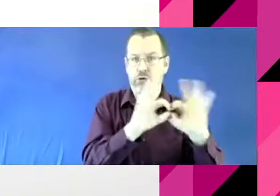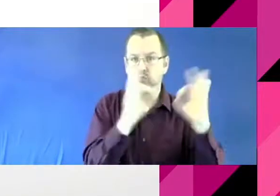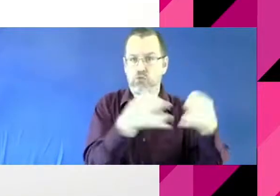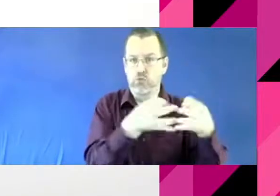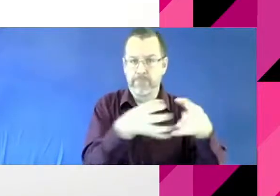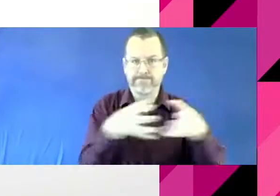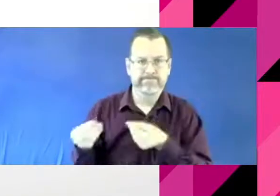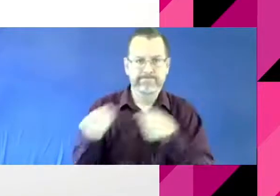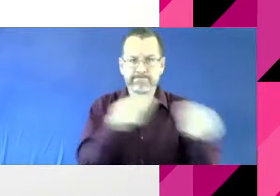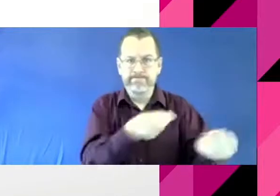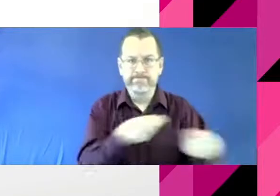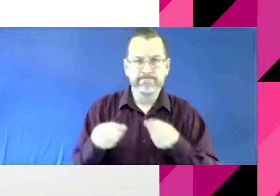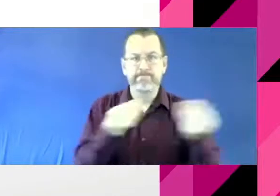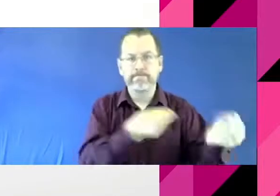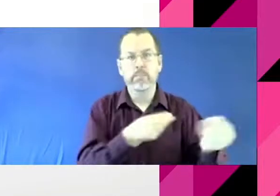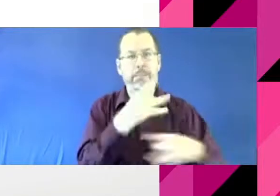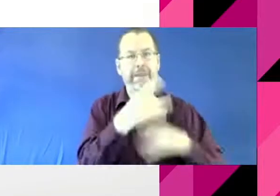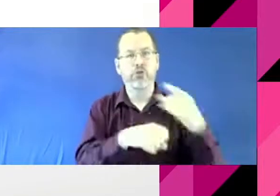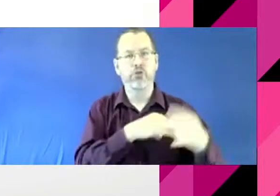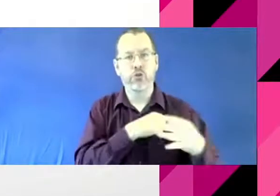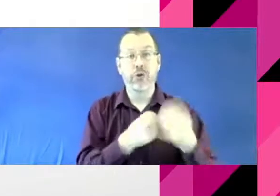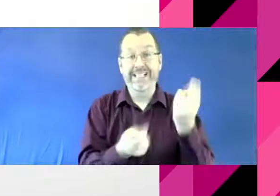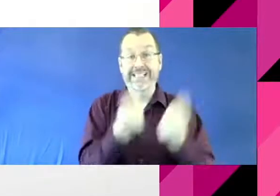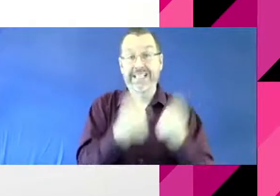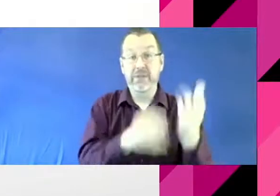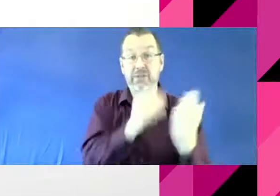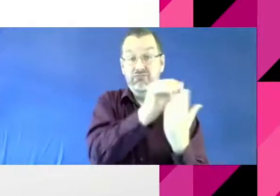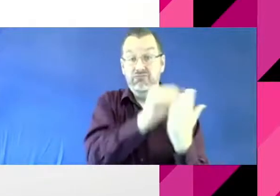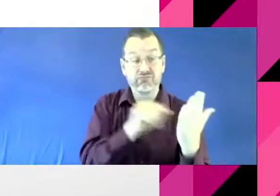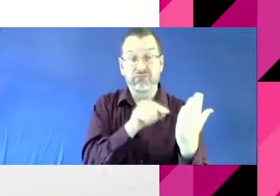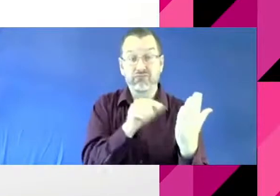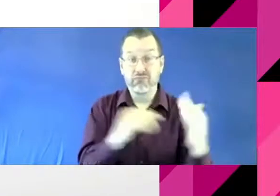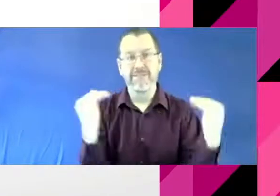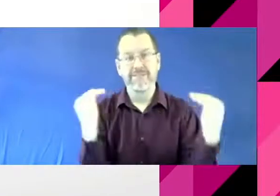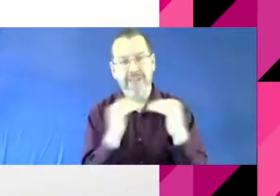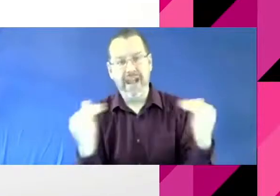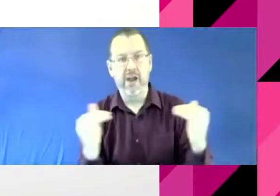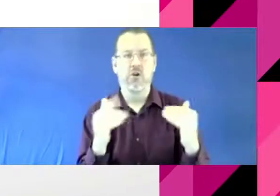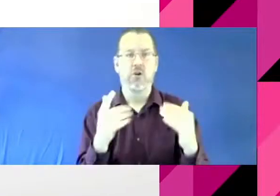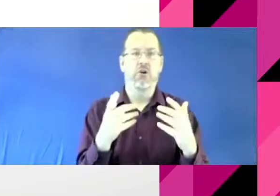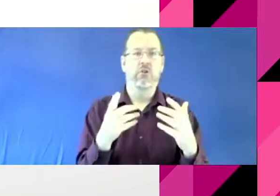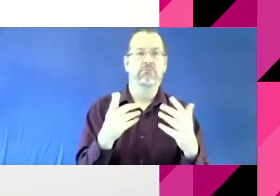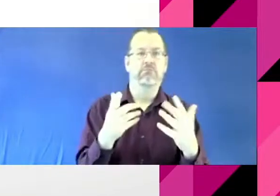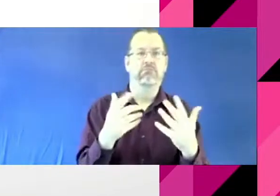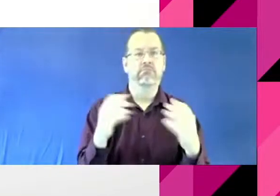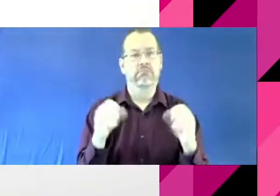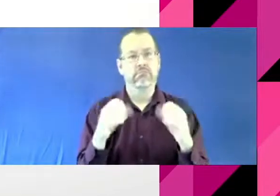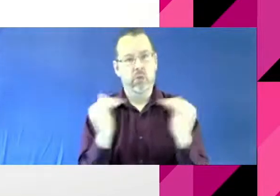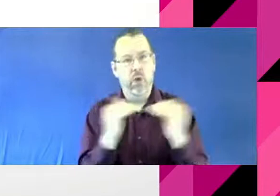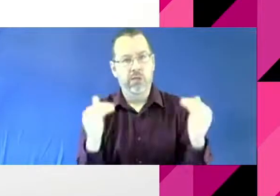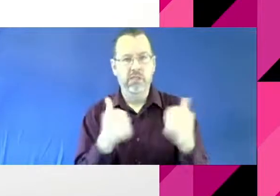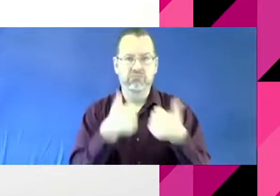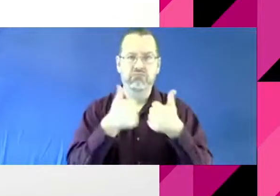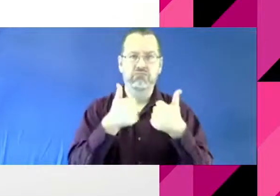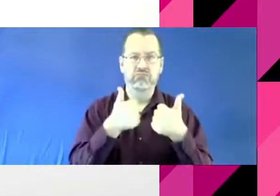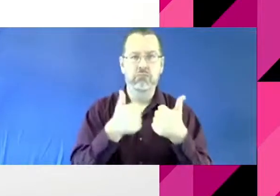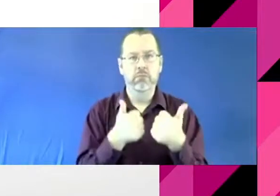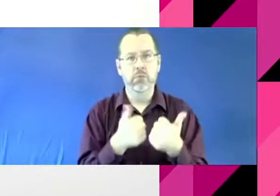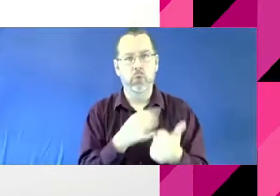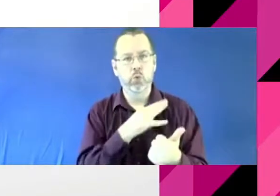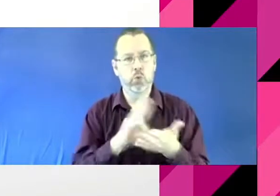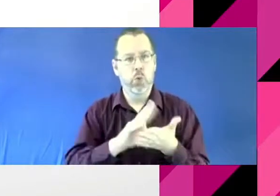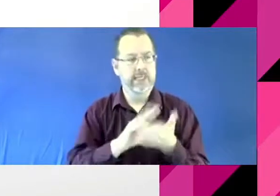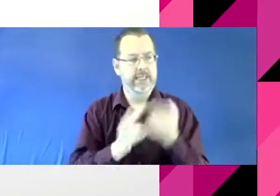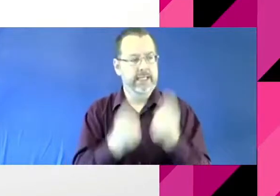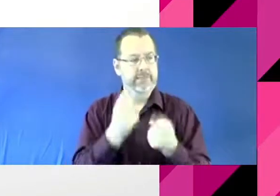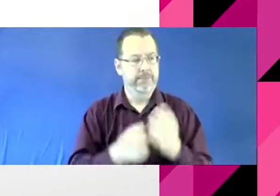valuable independent assessment of the state of play in Ireland. It will also be an opportunity